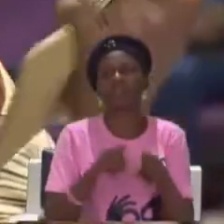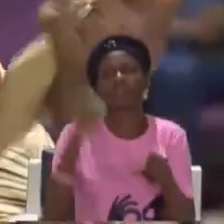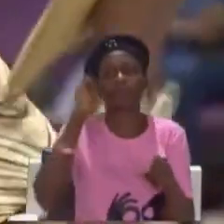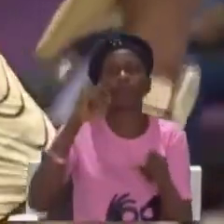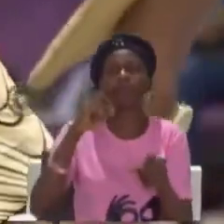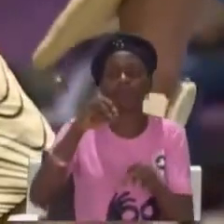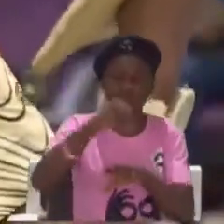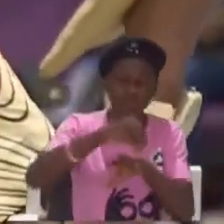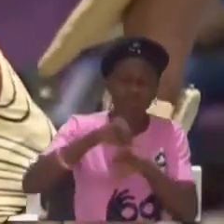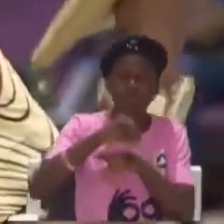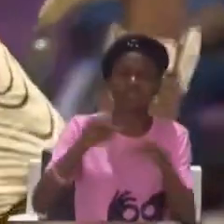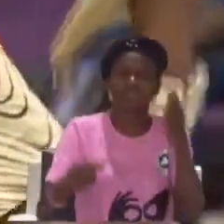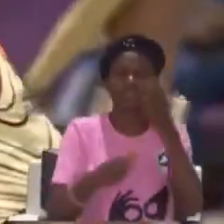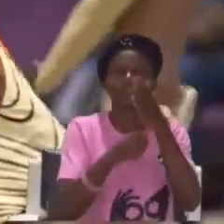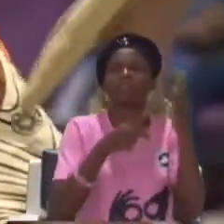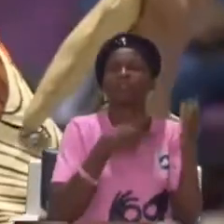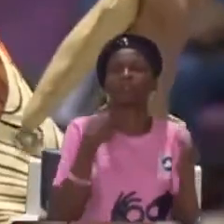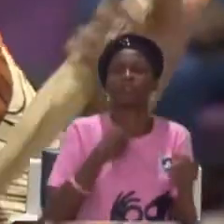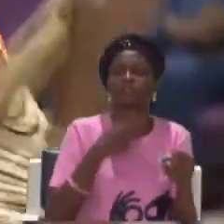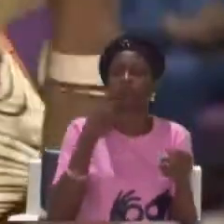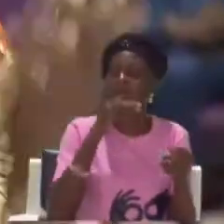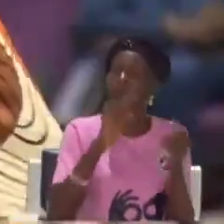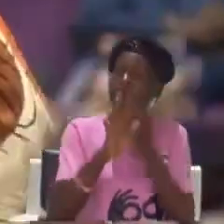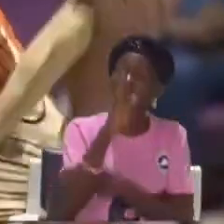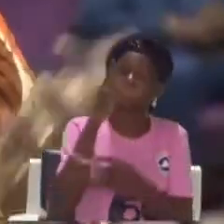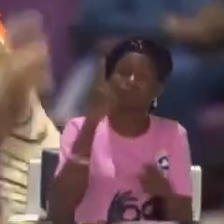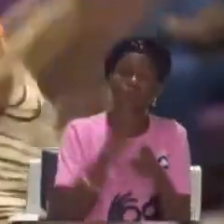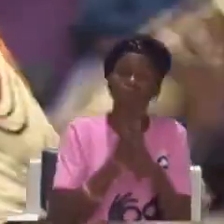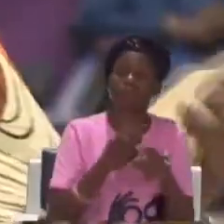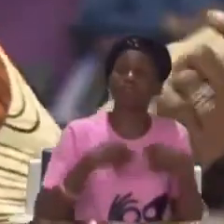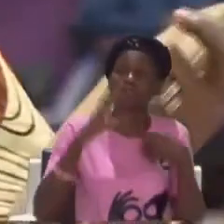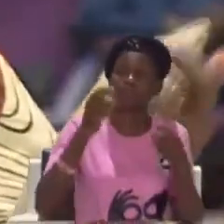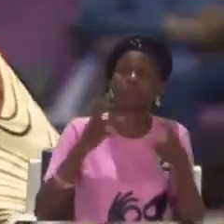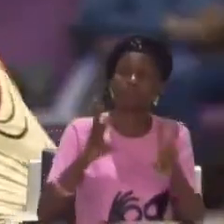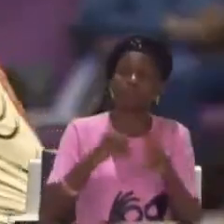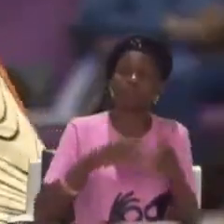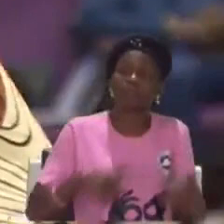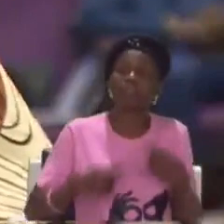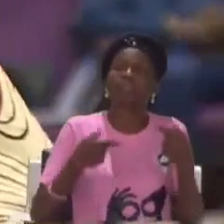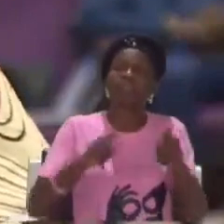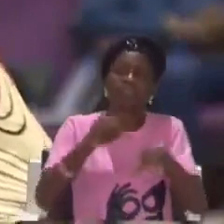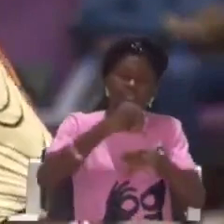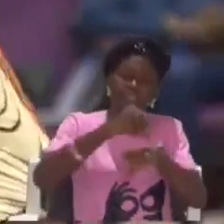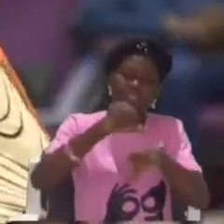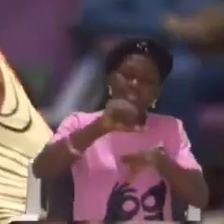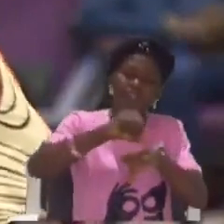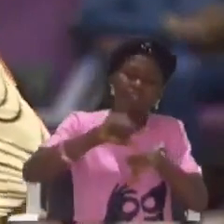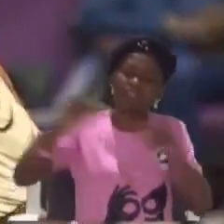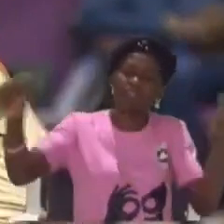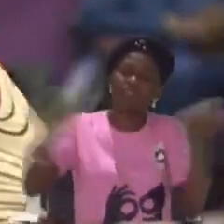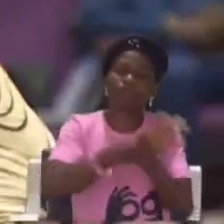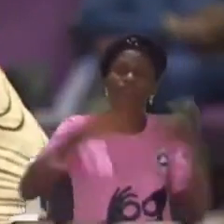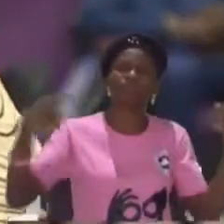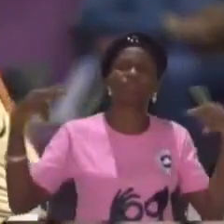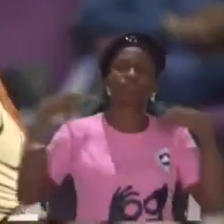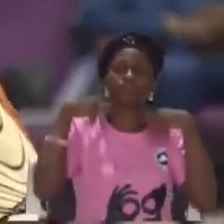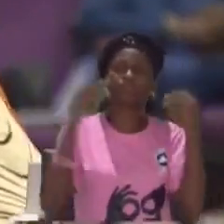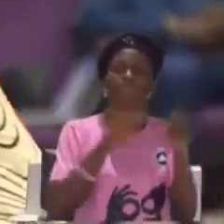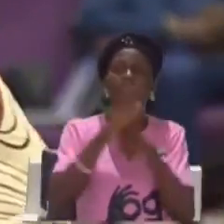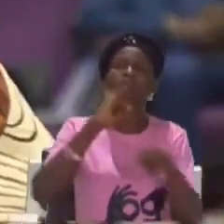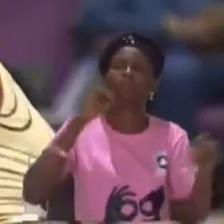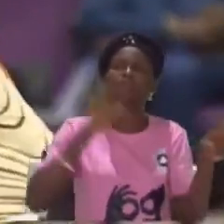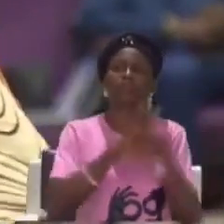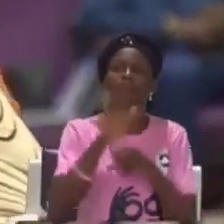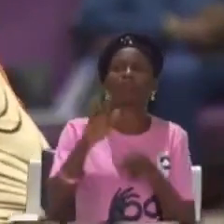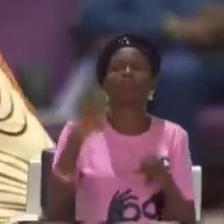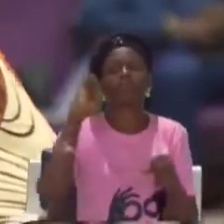that, just have your way in my life. Let this anointing destroy this yoke. Enough is enough. So I made up my mind. I came to the country at the